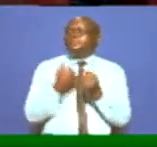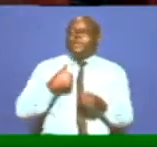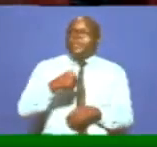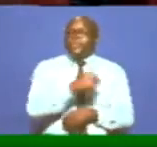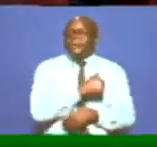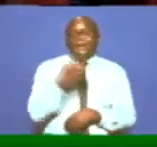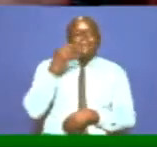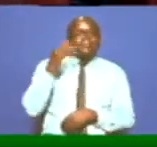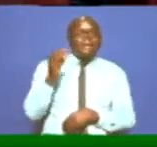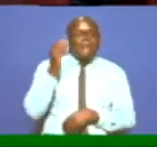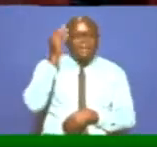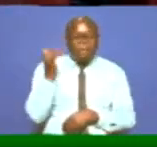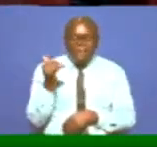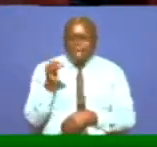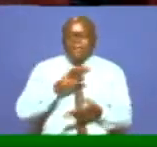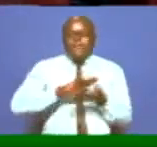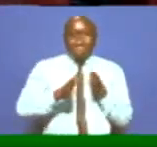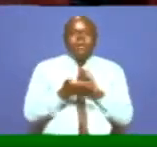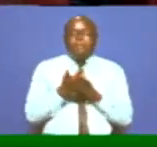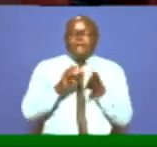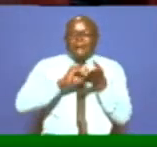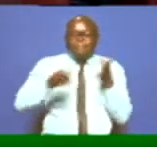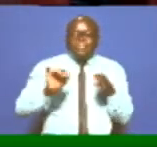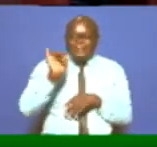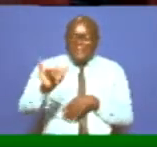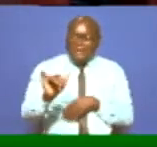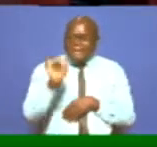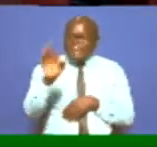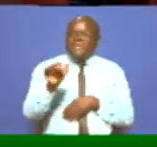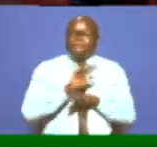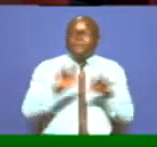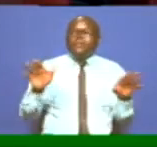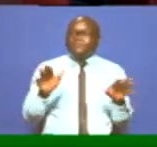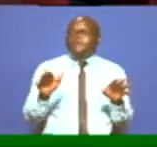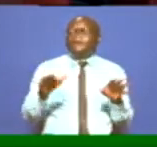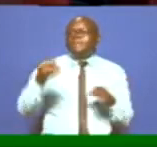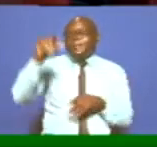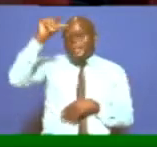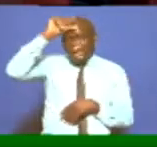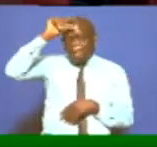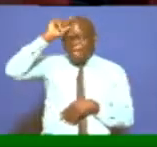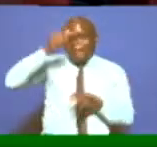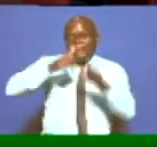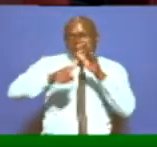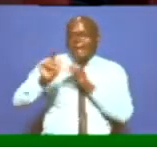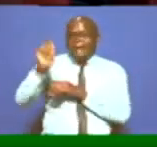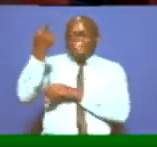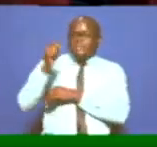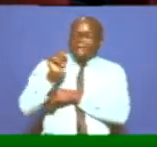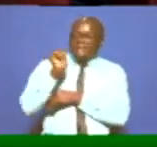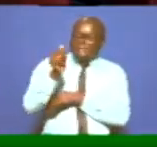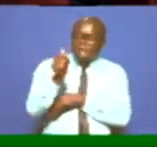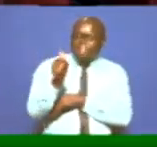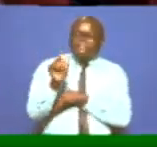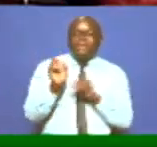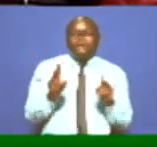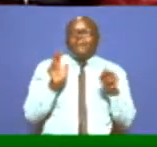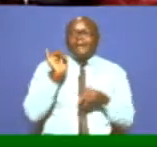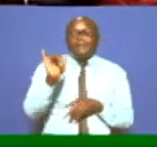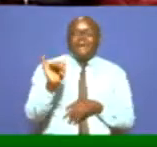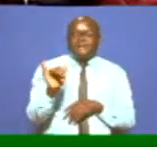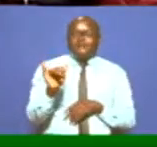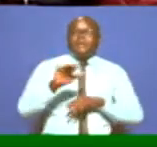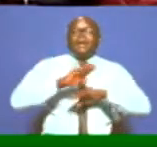that nobody else can remove that, Mr. Speaker, if it is not the rogue state under the president. Okay, that should be